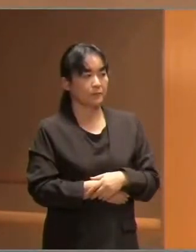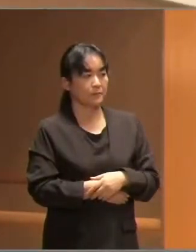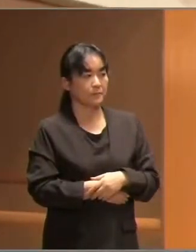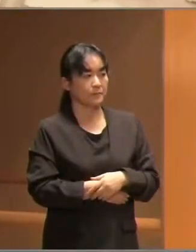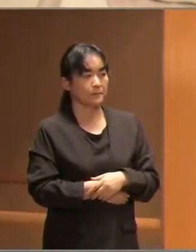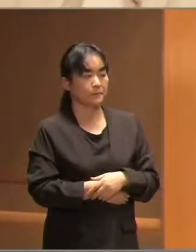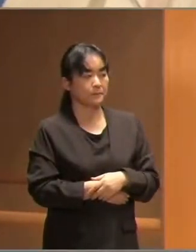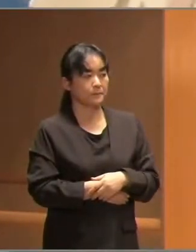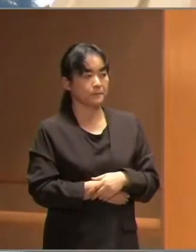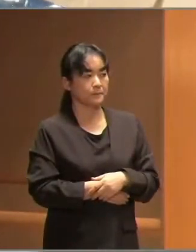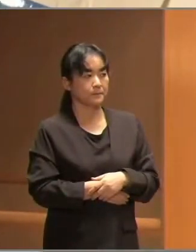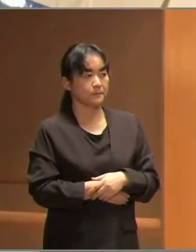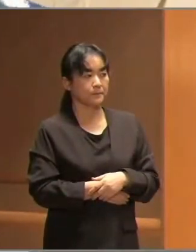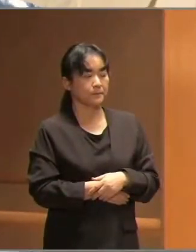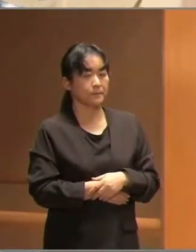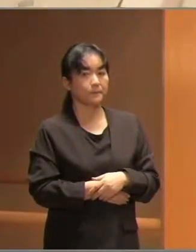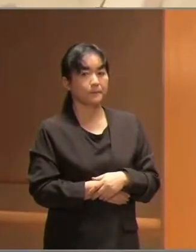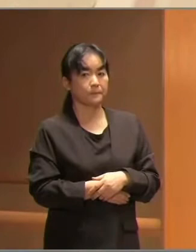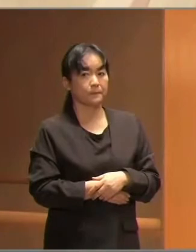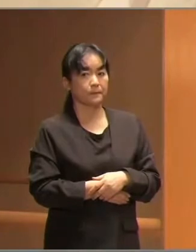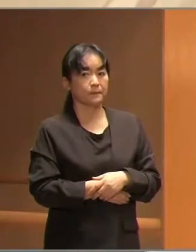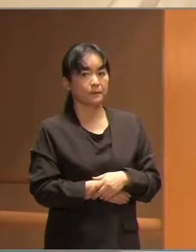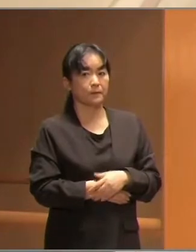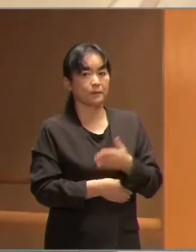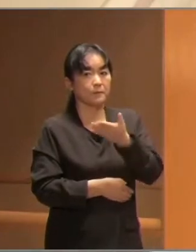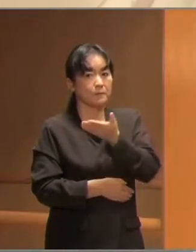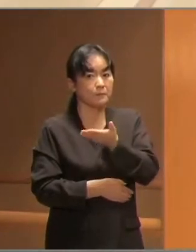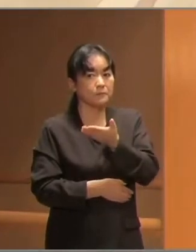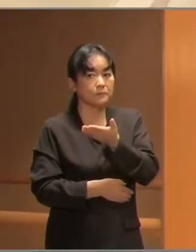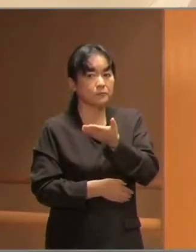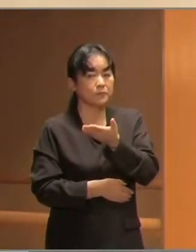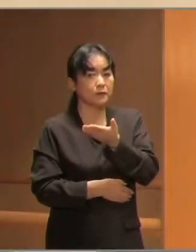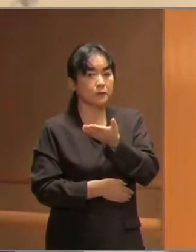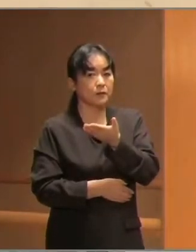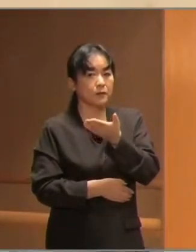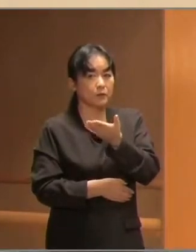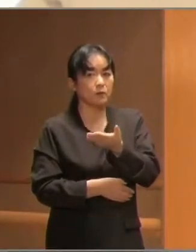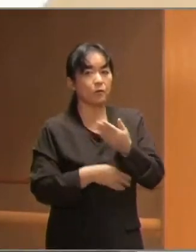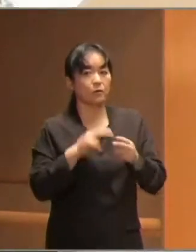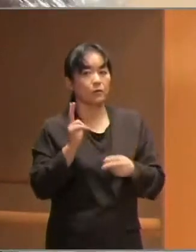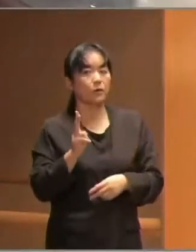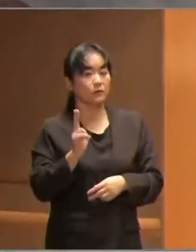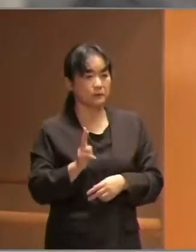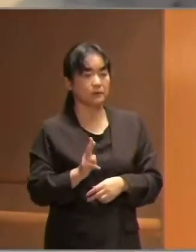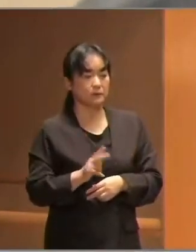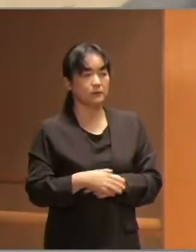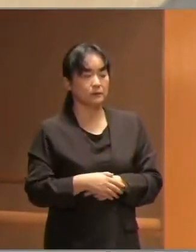Can you take this? Yes, thank you. Like this.